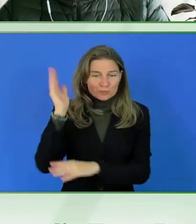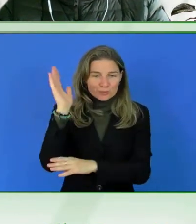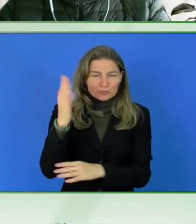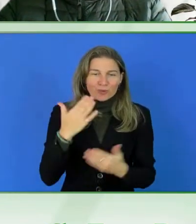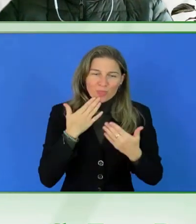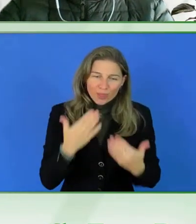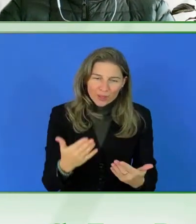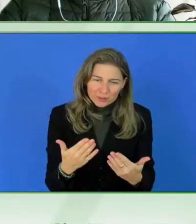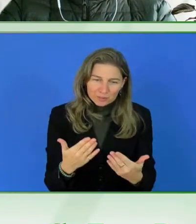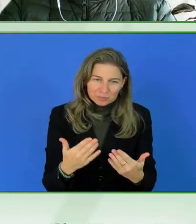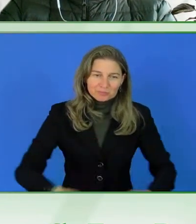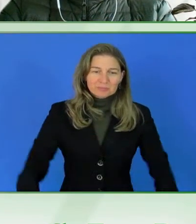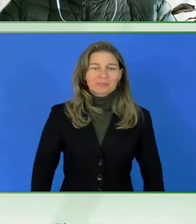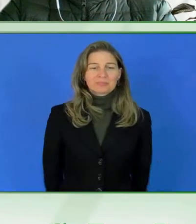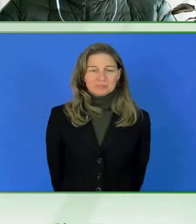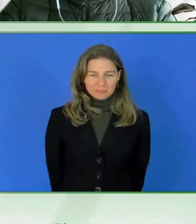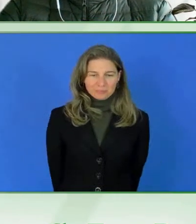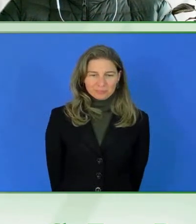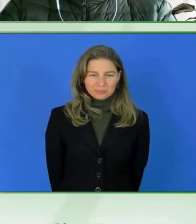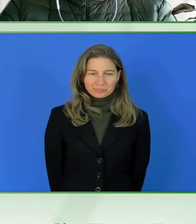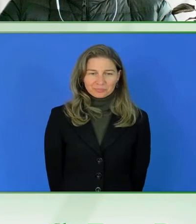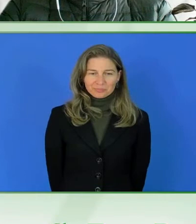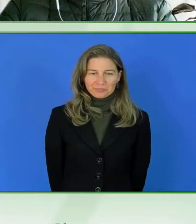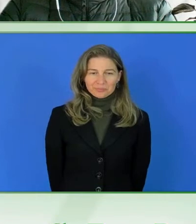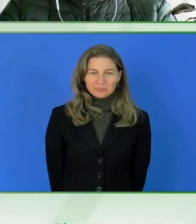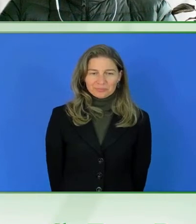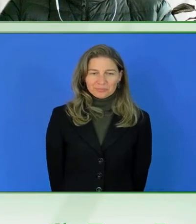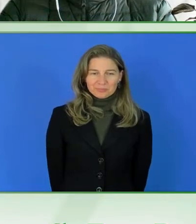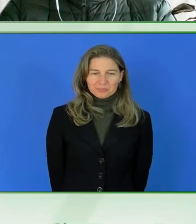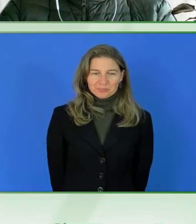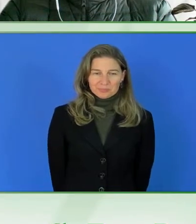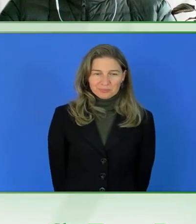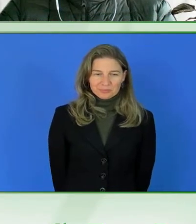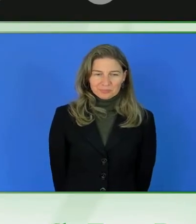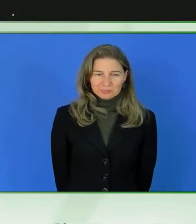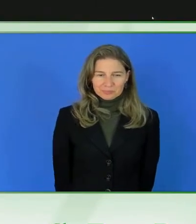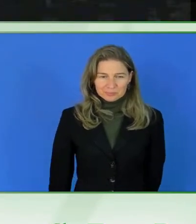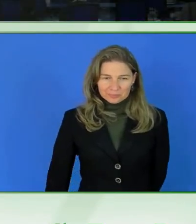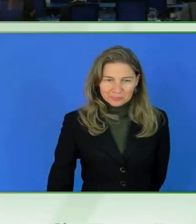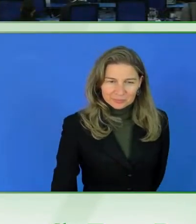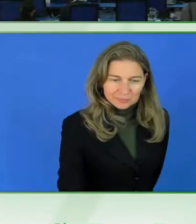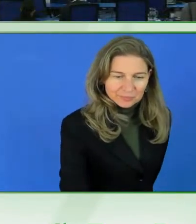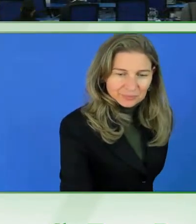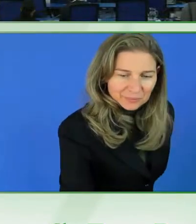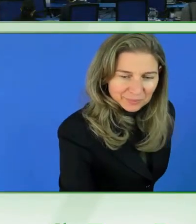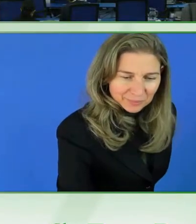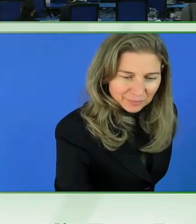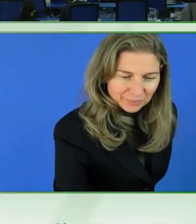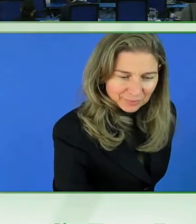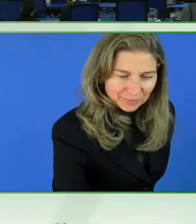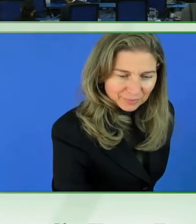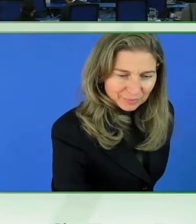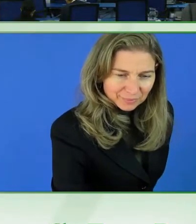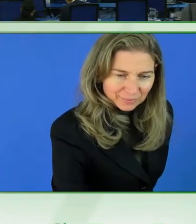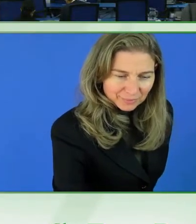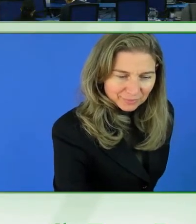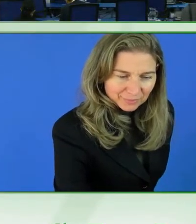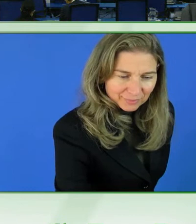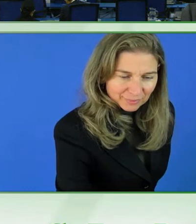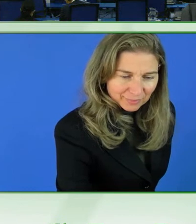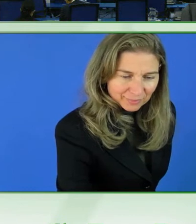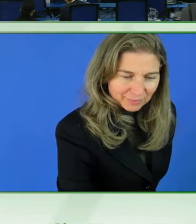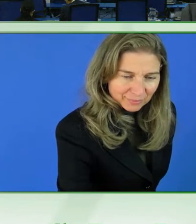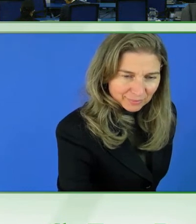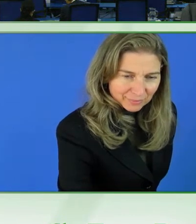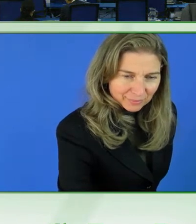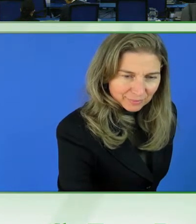very much indeed, Mountain and Mounter. And I would like to ask Jürgen to